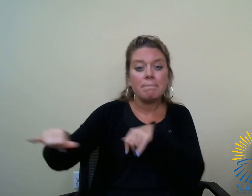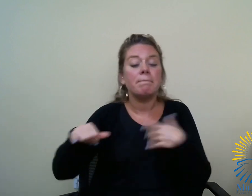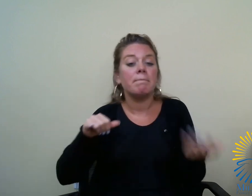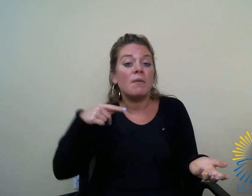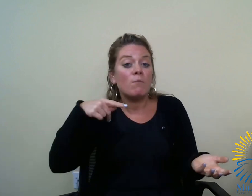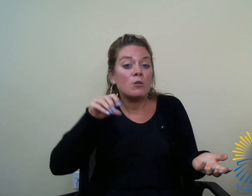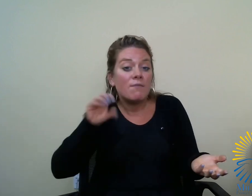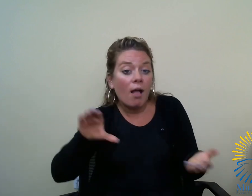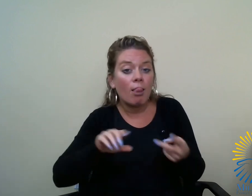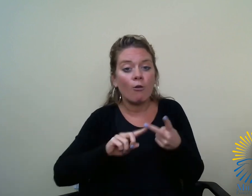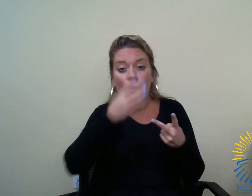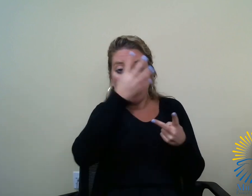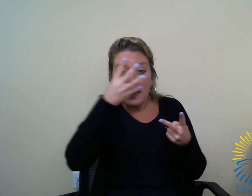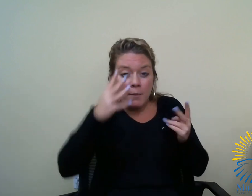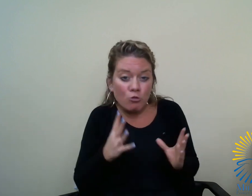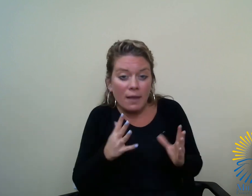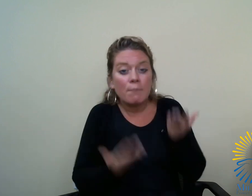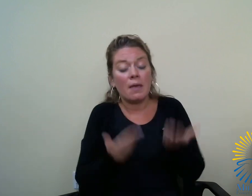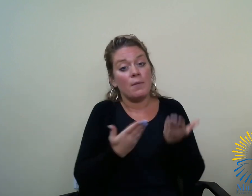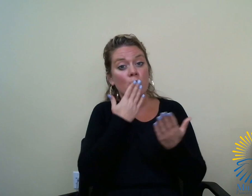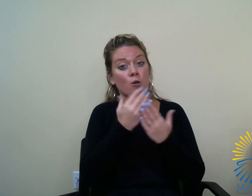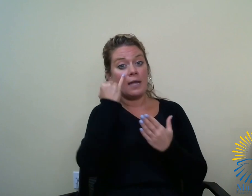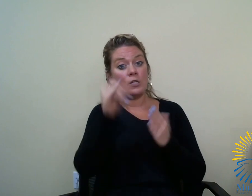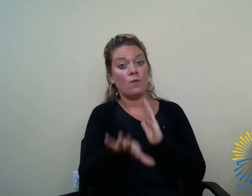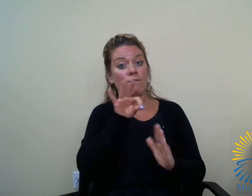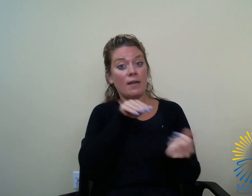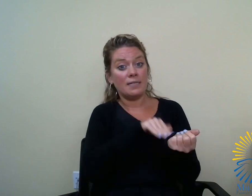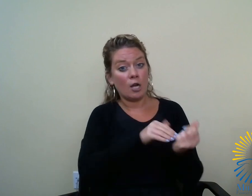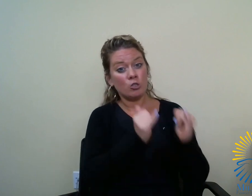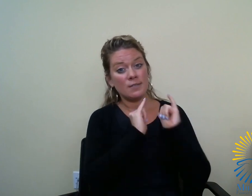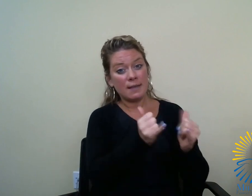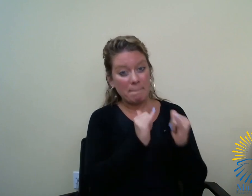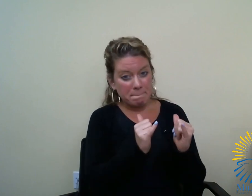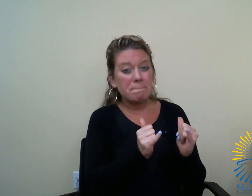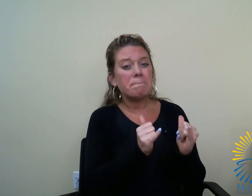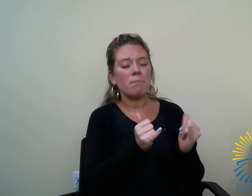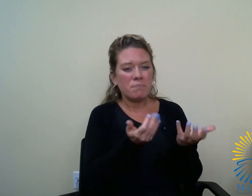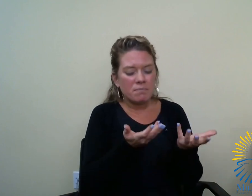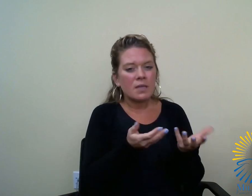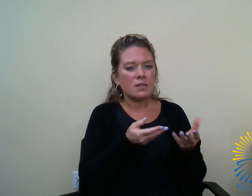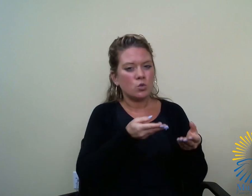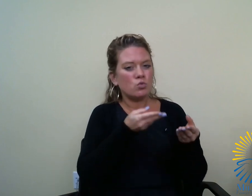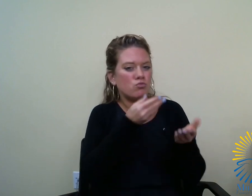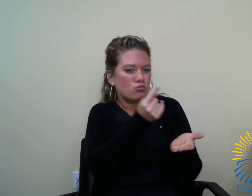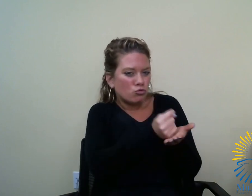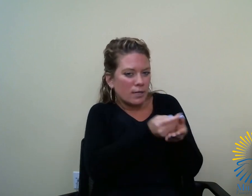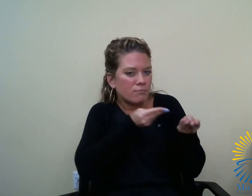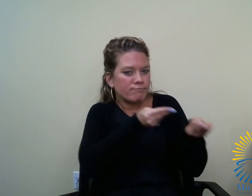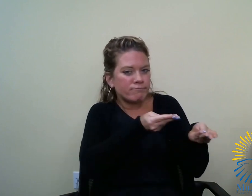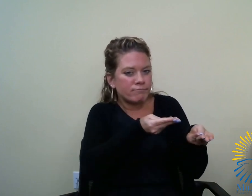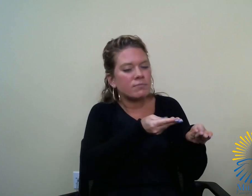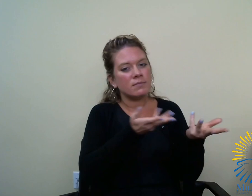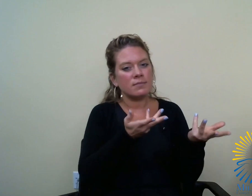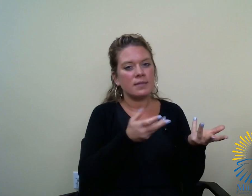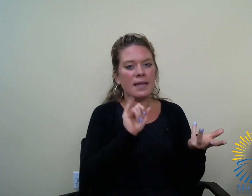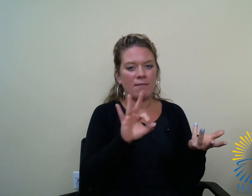My pediatrician growing up was biracial just like me, and that probably played a large difference in the way that she was able to treat me versus had she not been